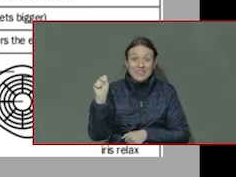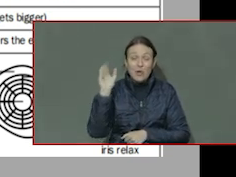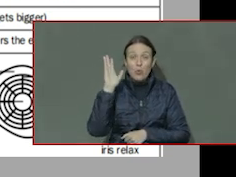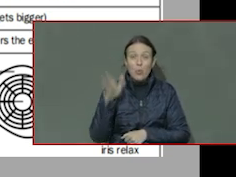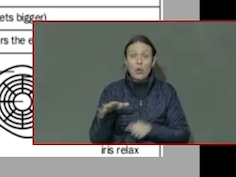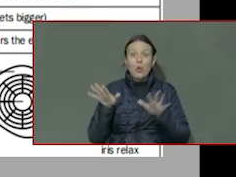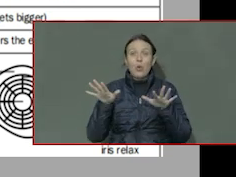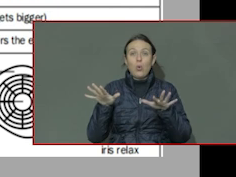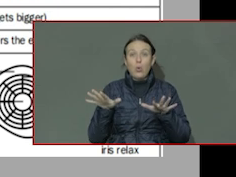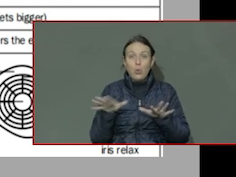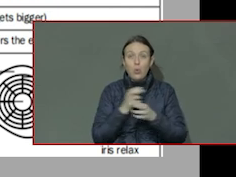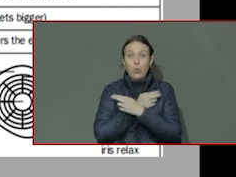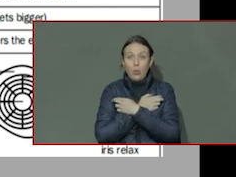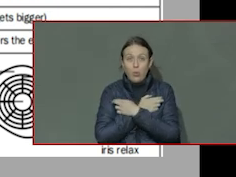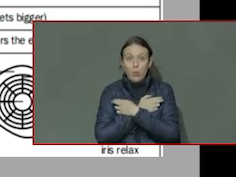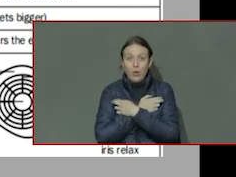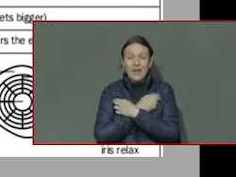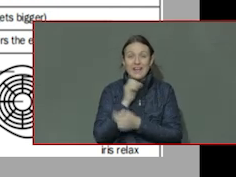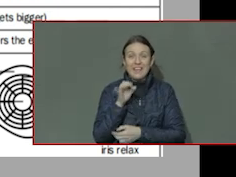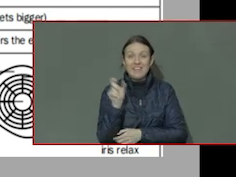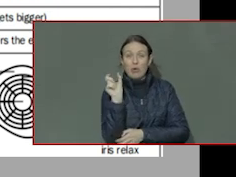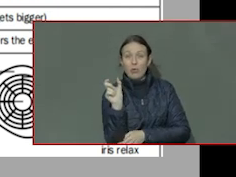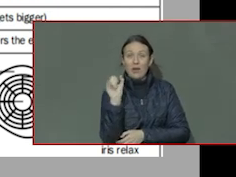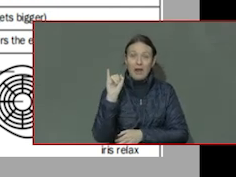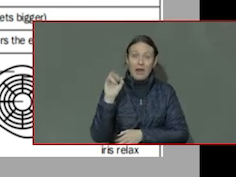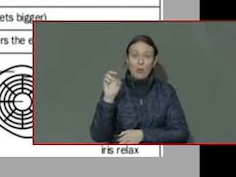will relax, the mark will not be allocated.